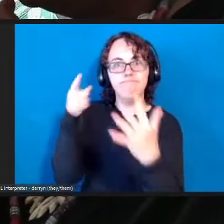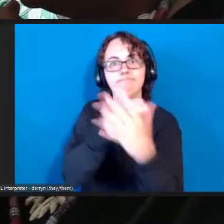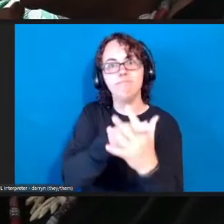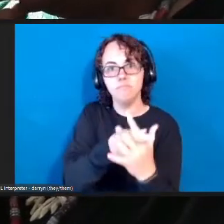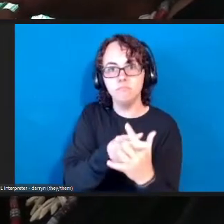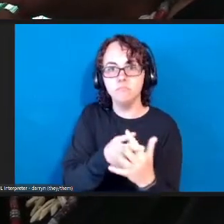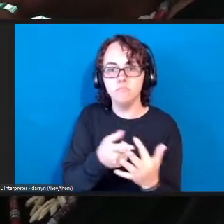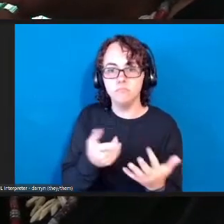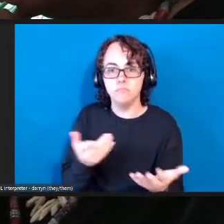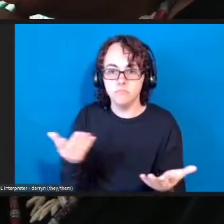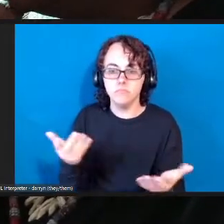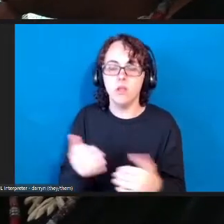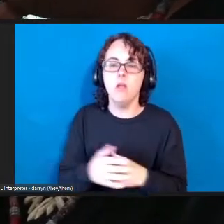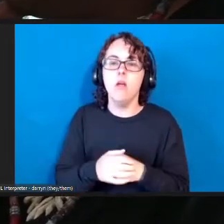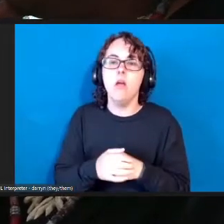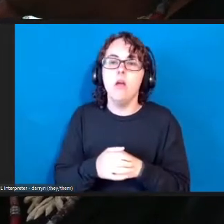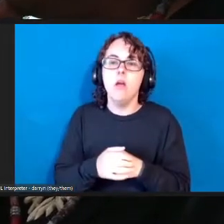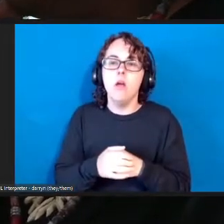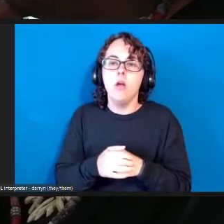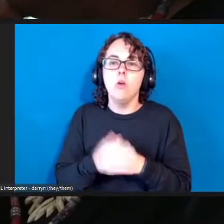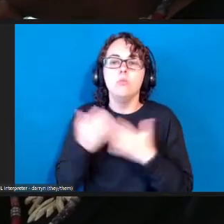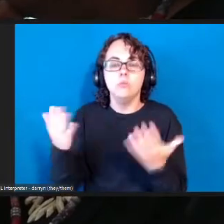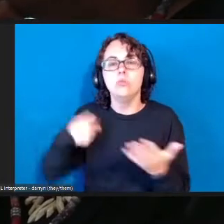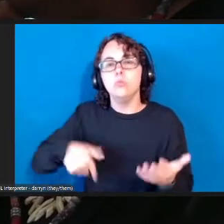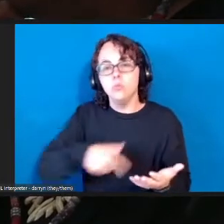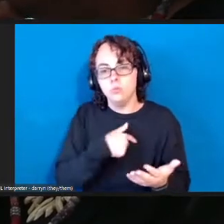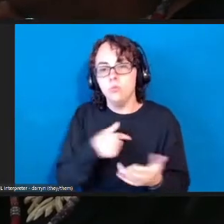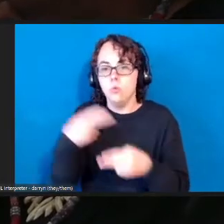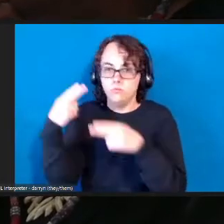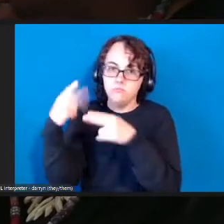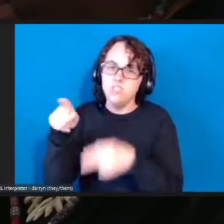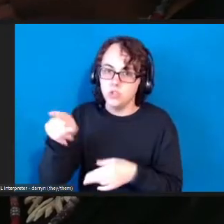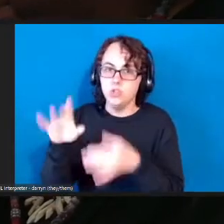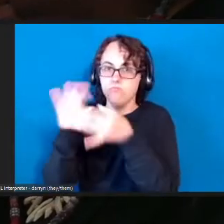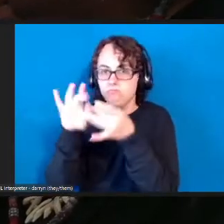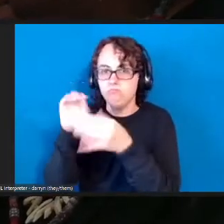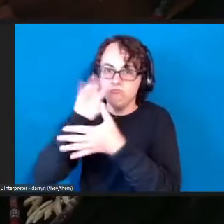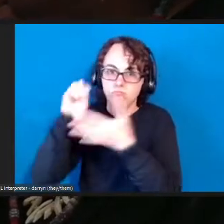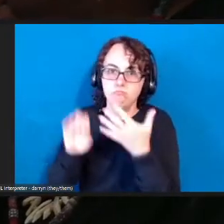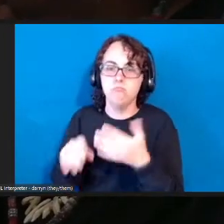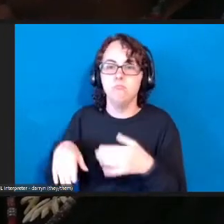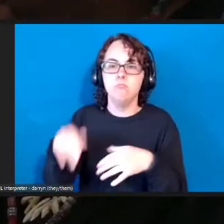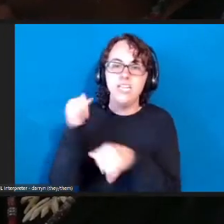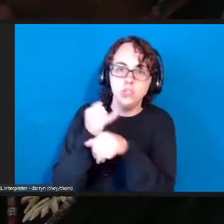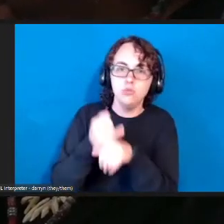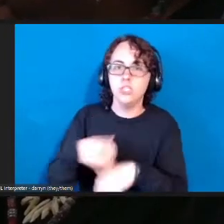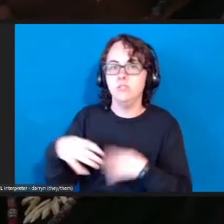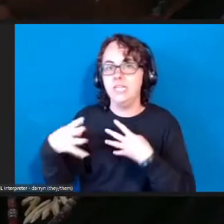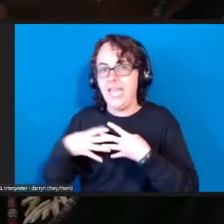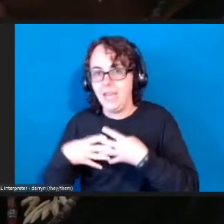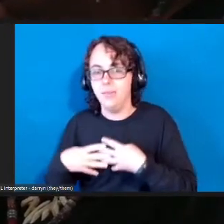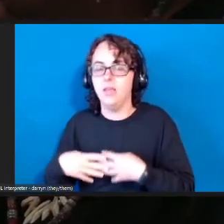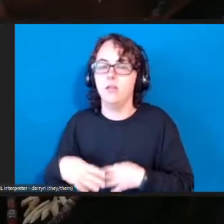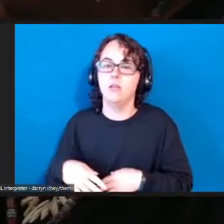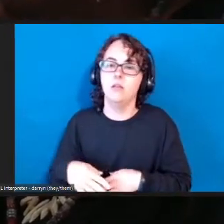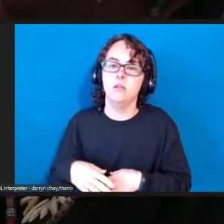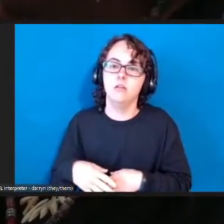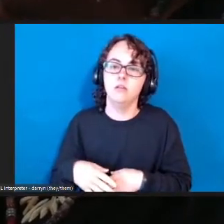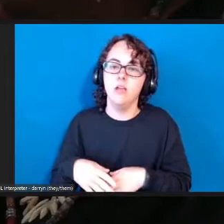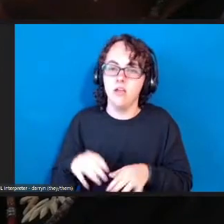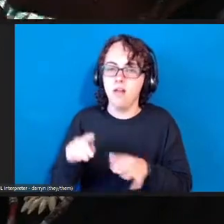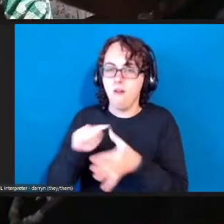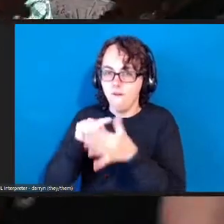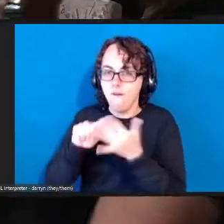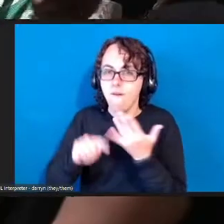you named a few things. You named institutions, you named gatekeeping, you named, so I,